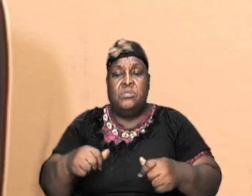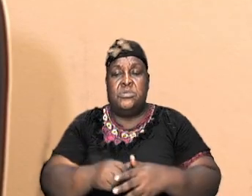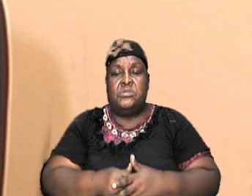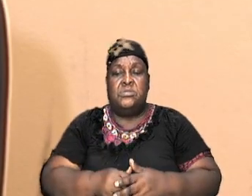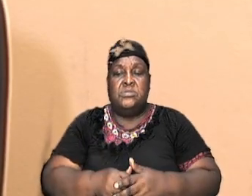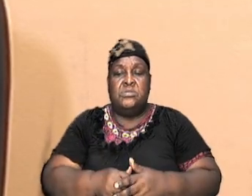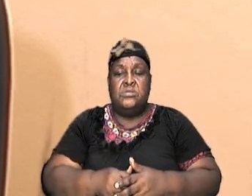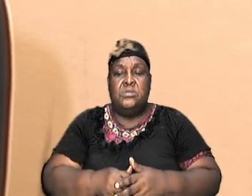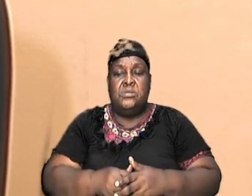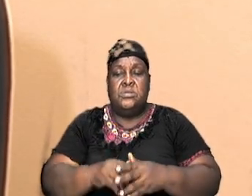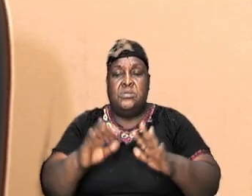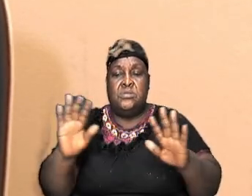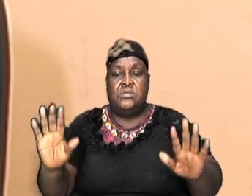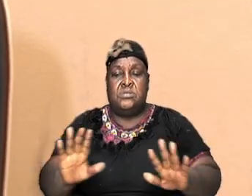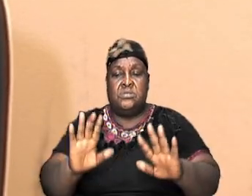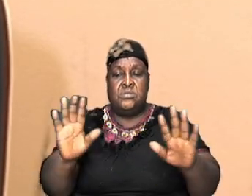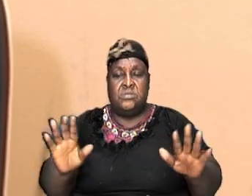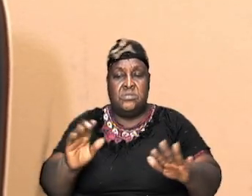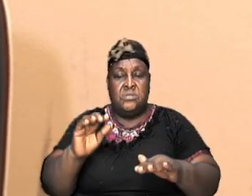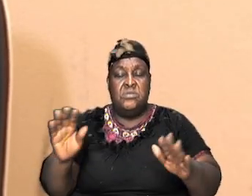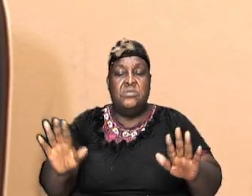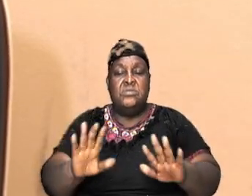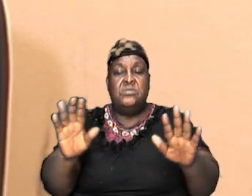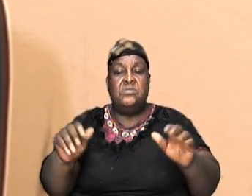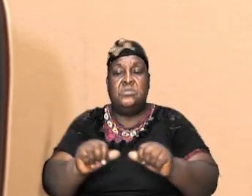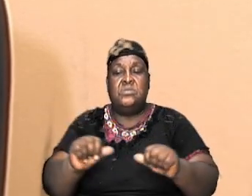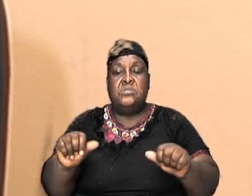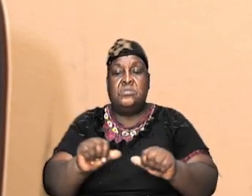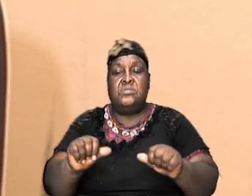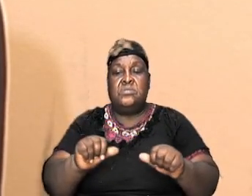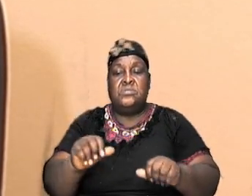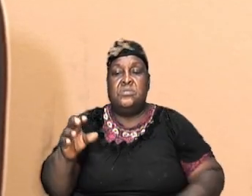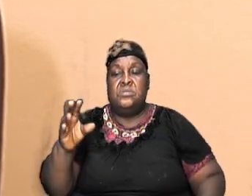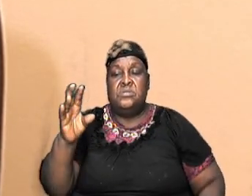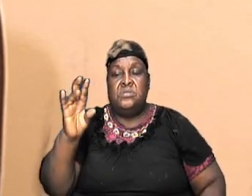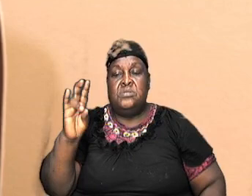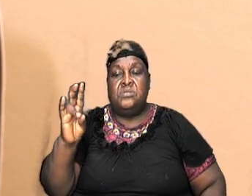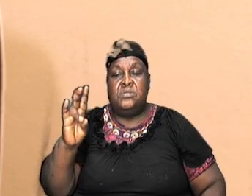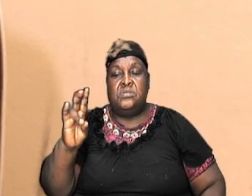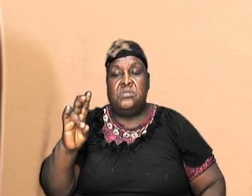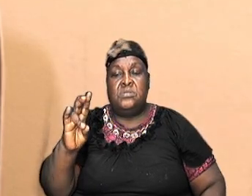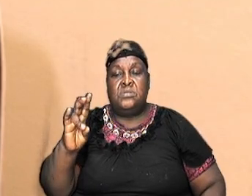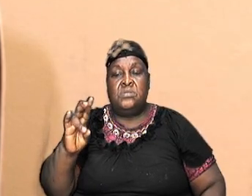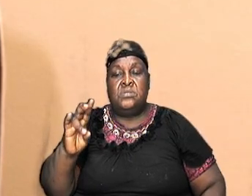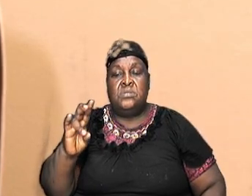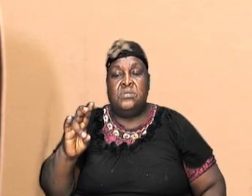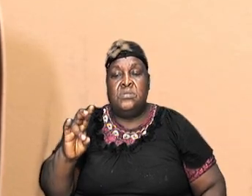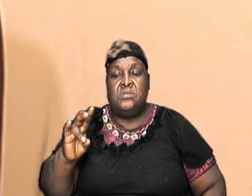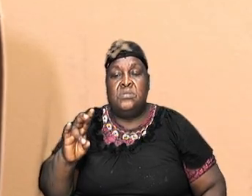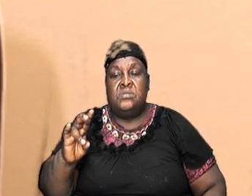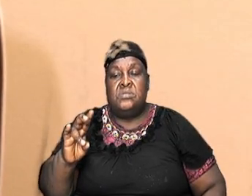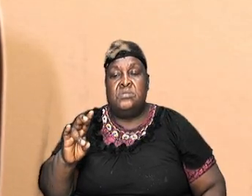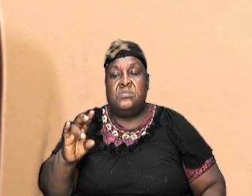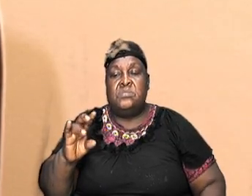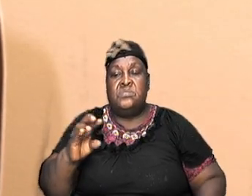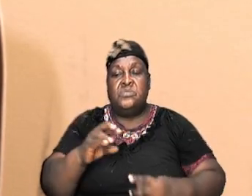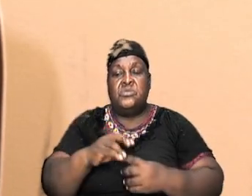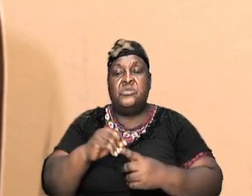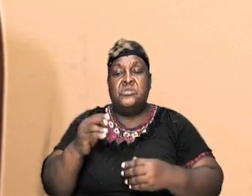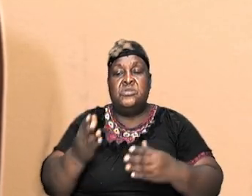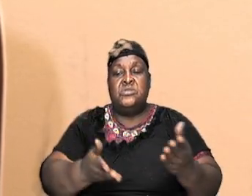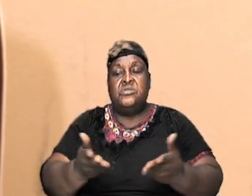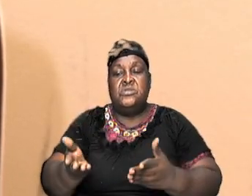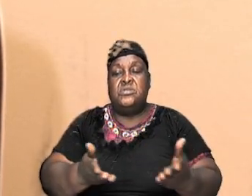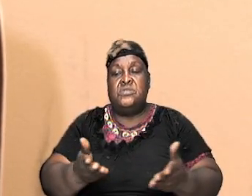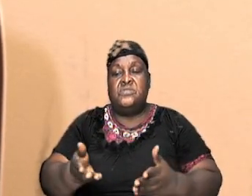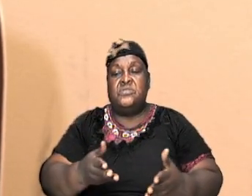back, looking forward to seeing some of the way back styles that are wearing back then. Of course, we're going